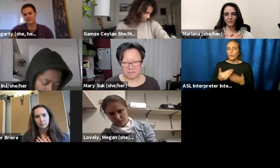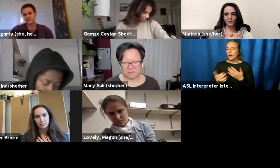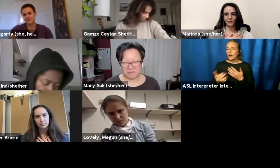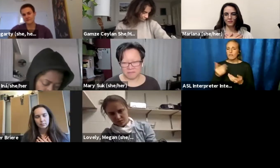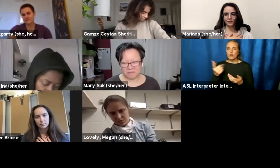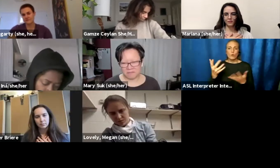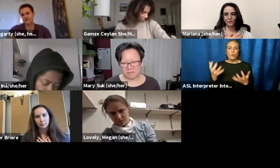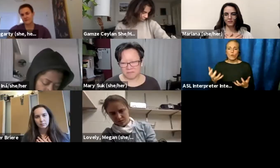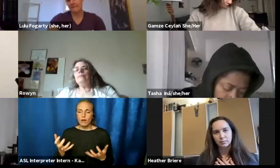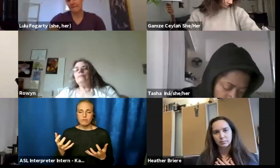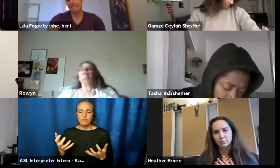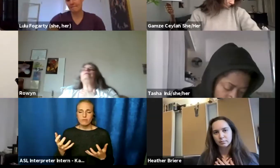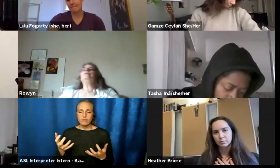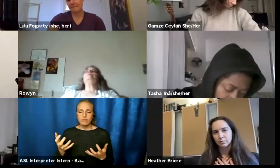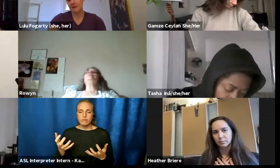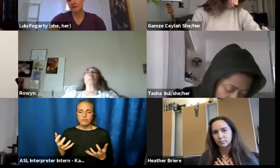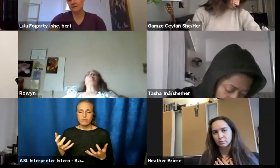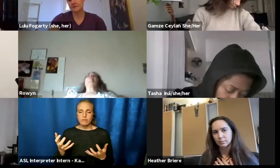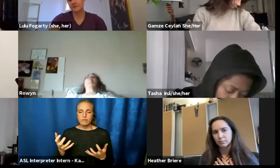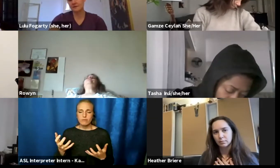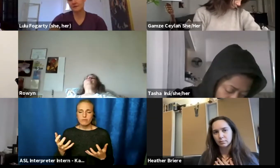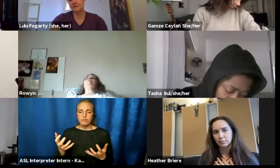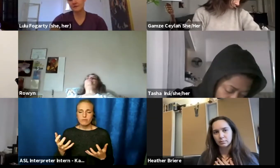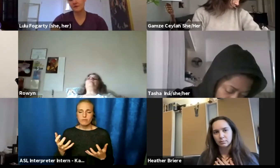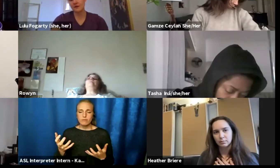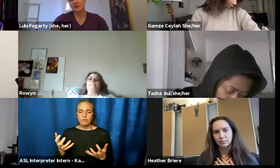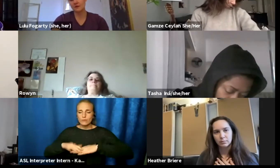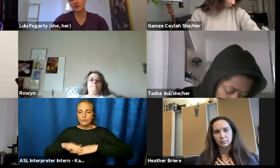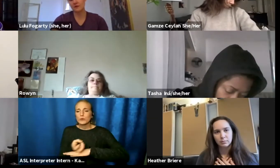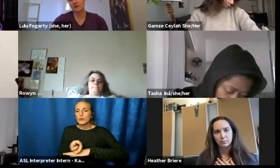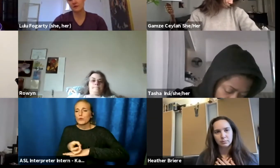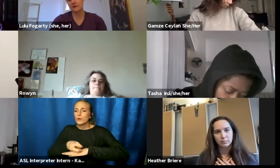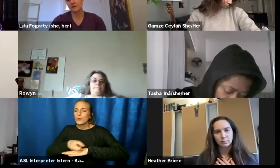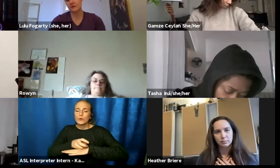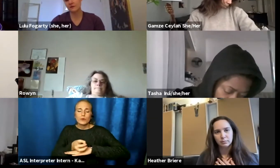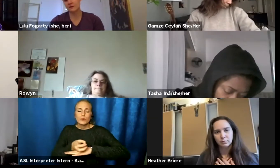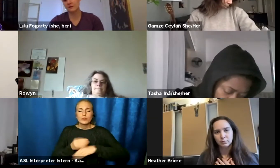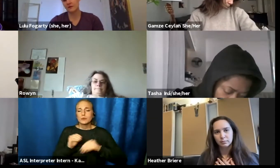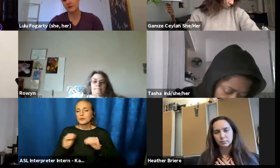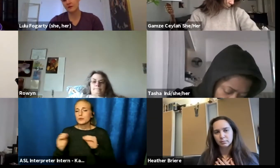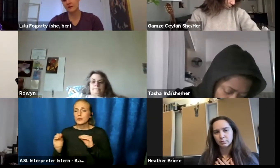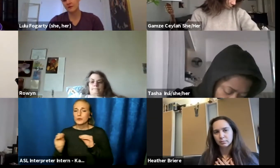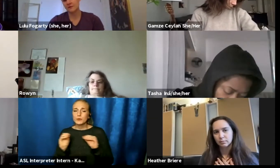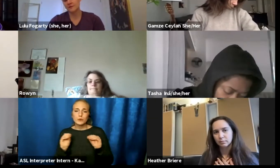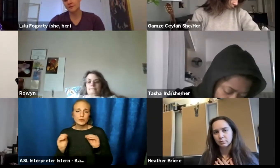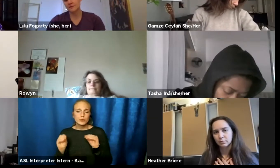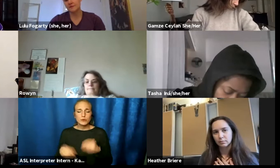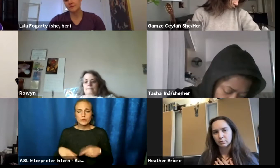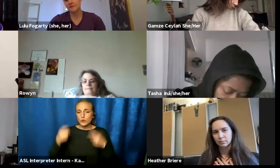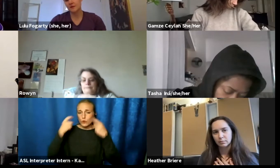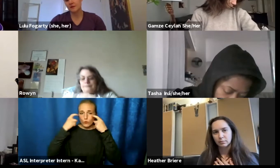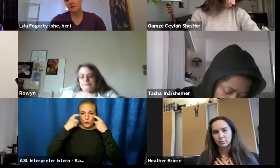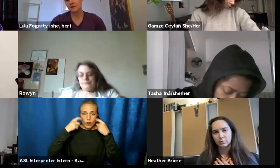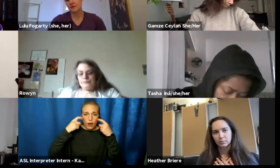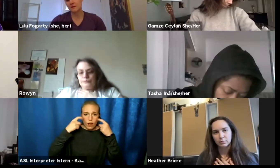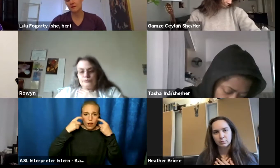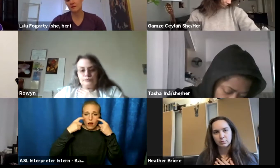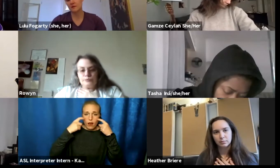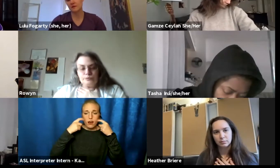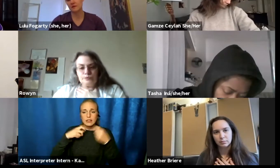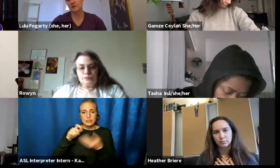floor, to move, to cry, to journal,